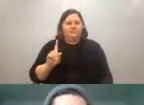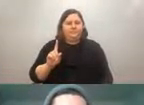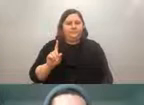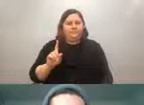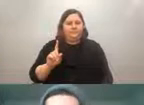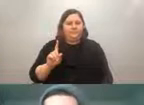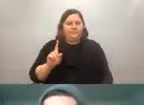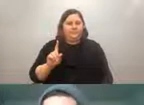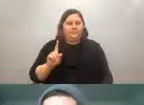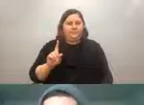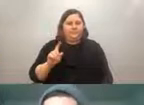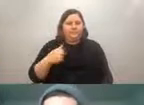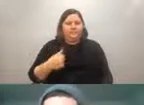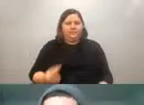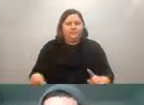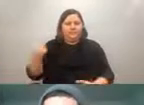this